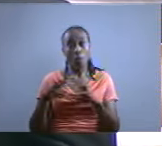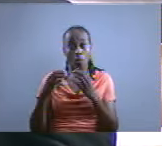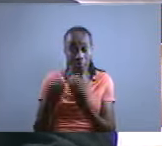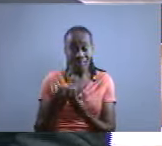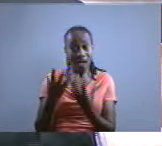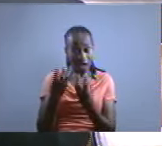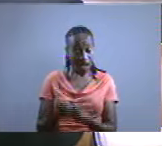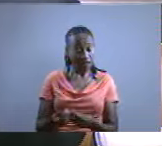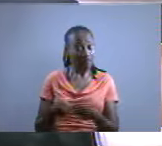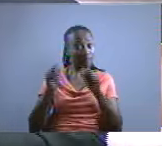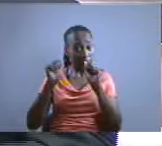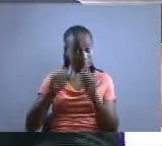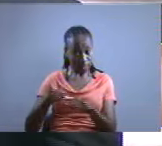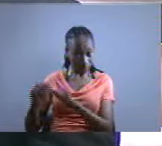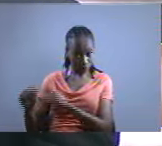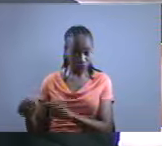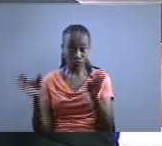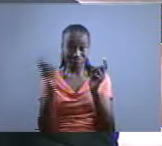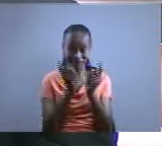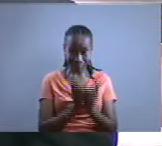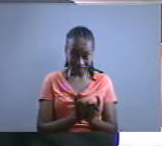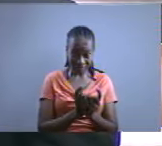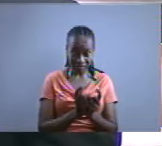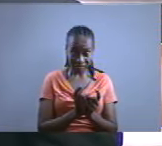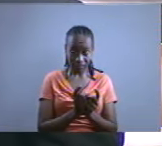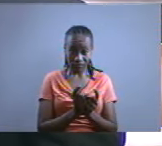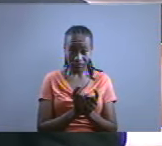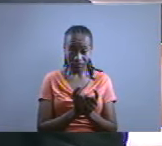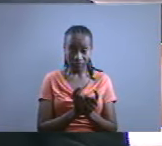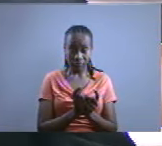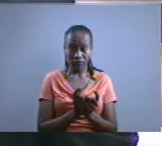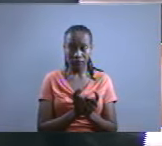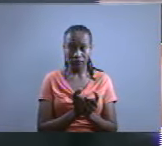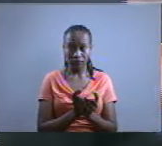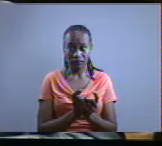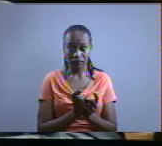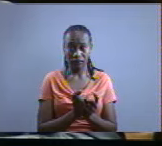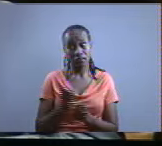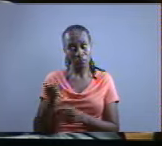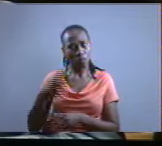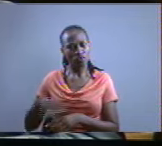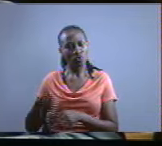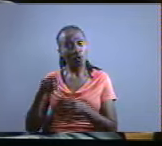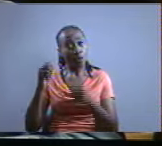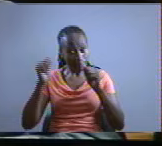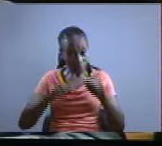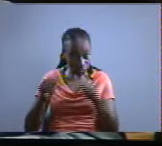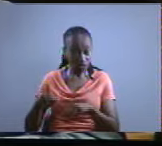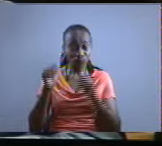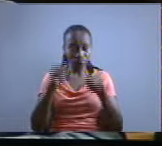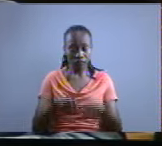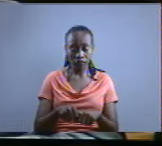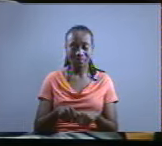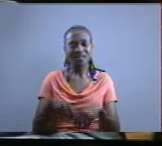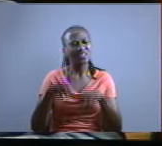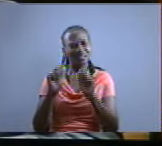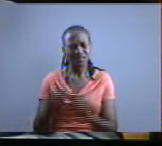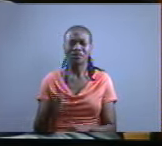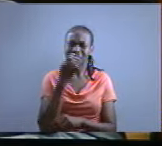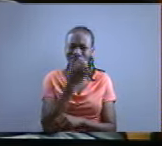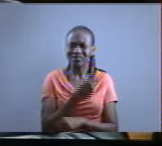to meet. And he spoke about whether they have permission or not. Honourable member, the chairperson of the committee says there are no committees sitting, and you are